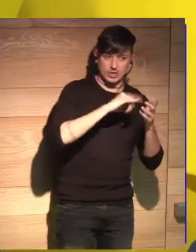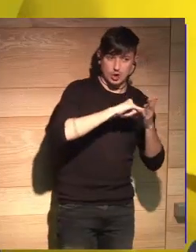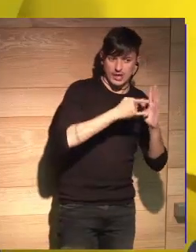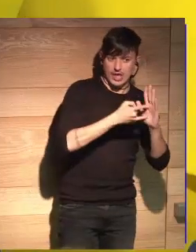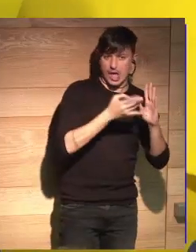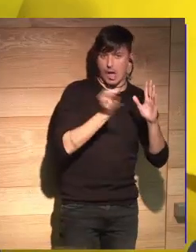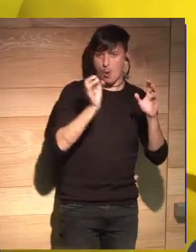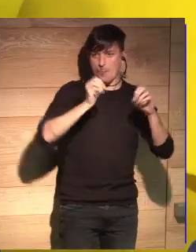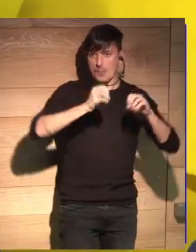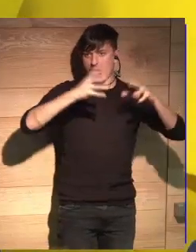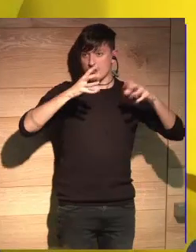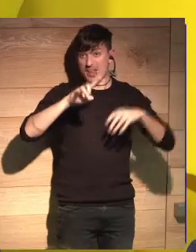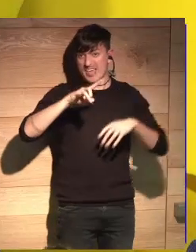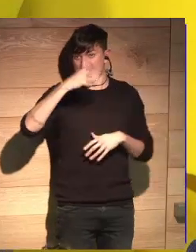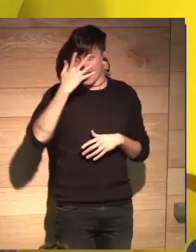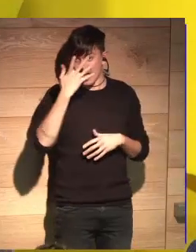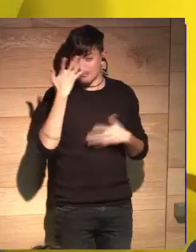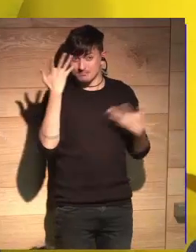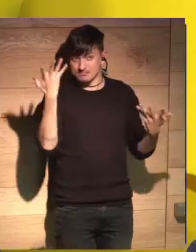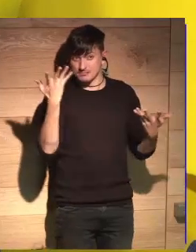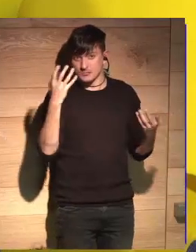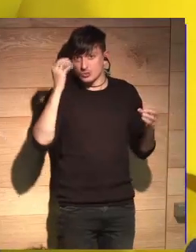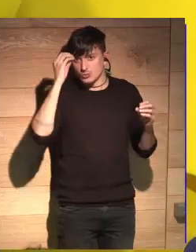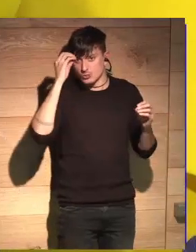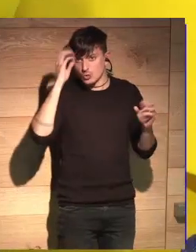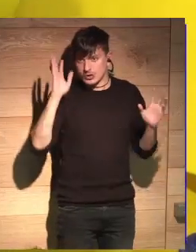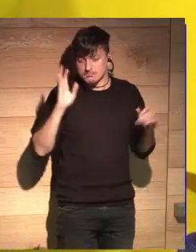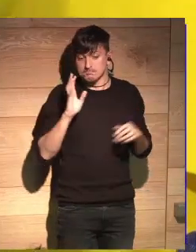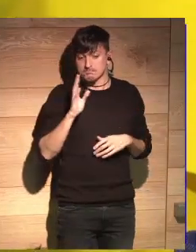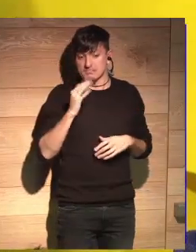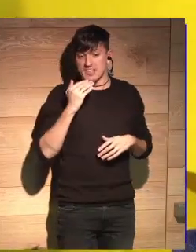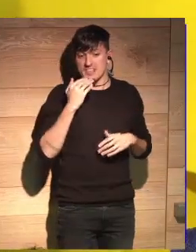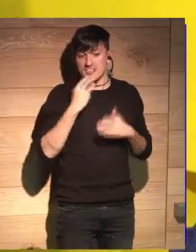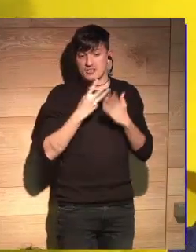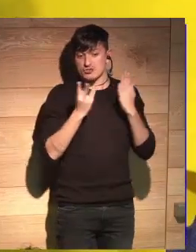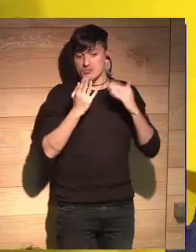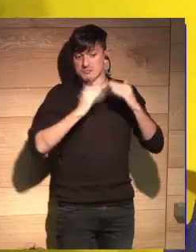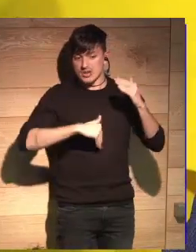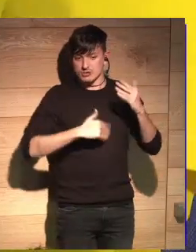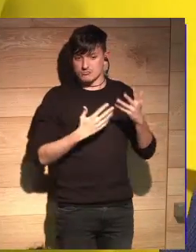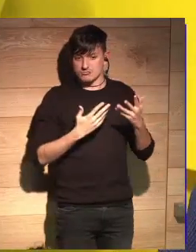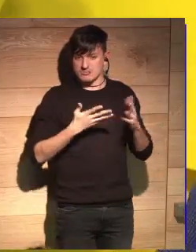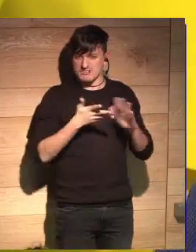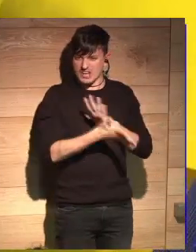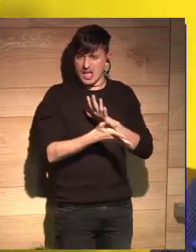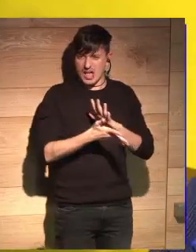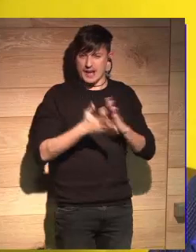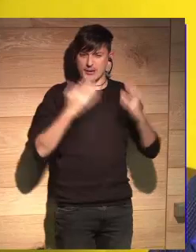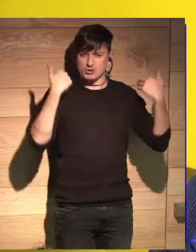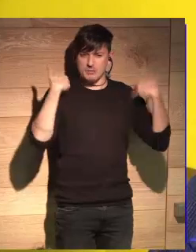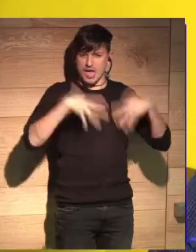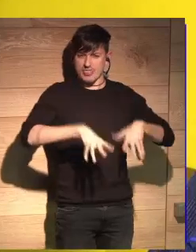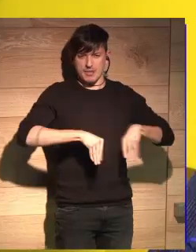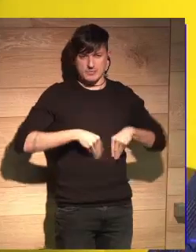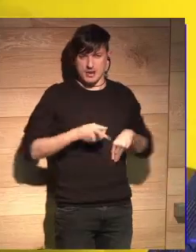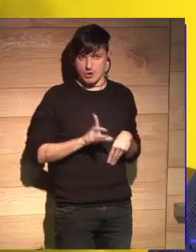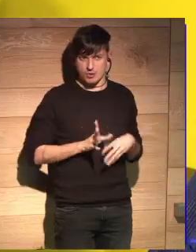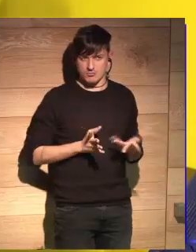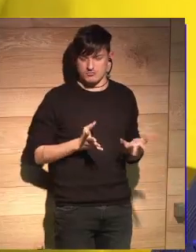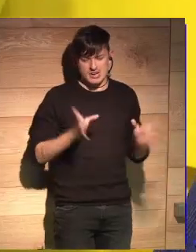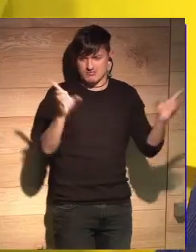technology or through miracles. So that idea, that means being underage, not to accept your